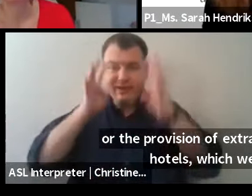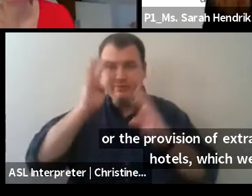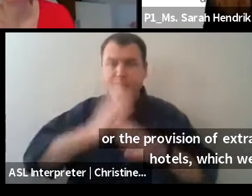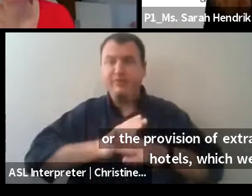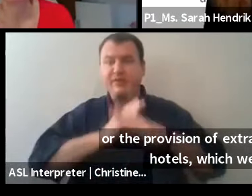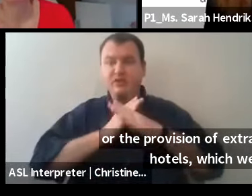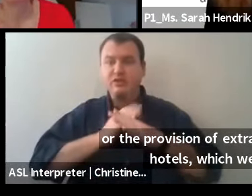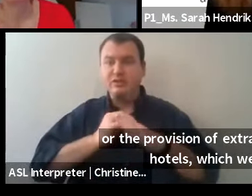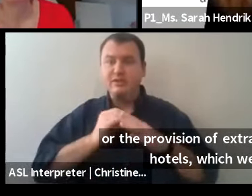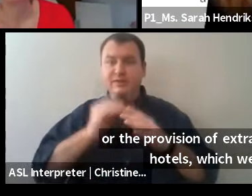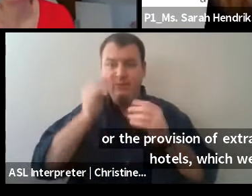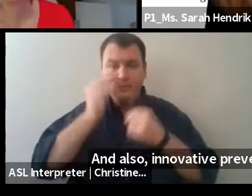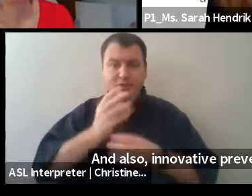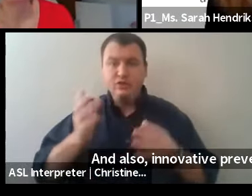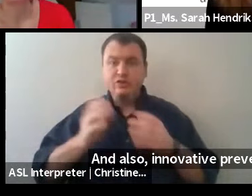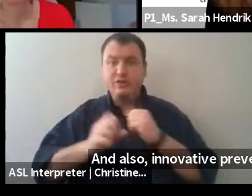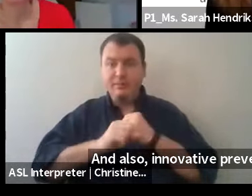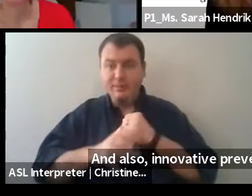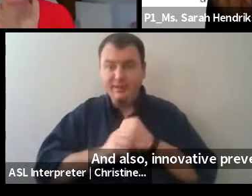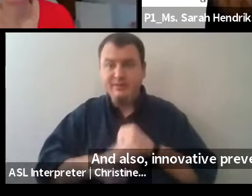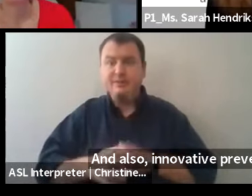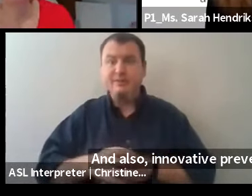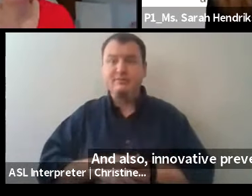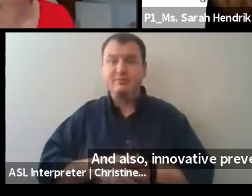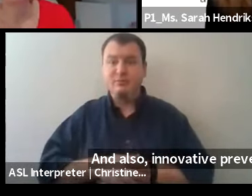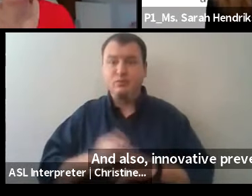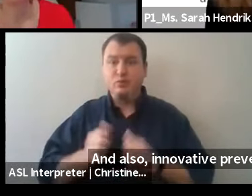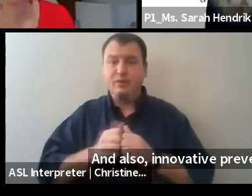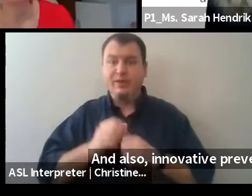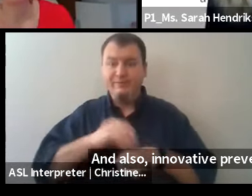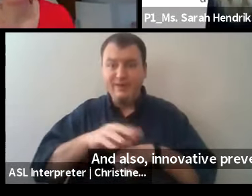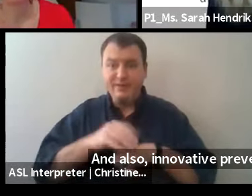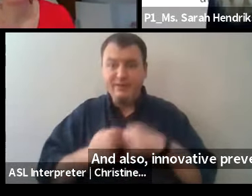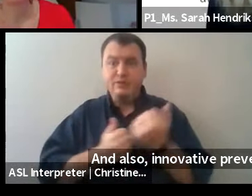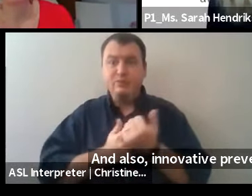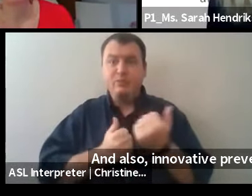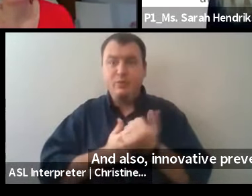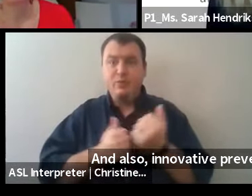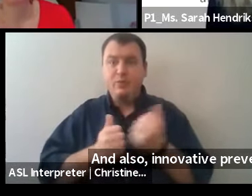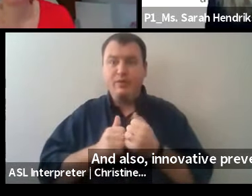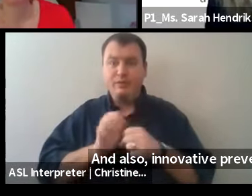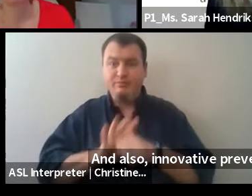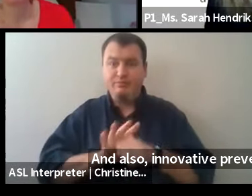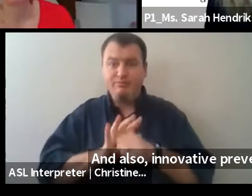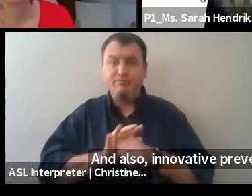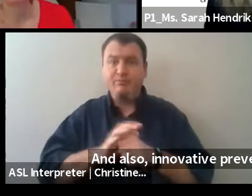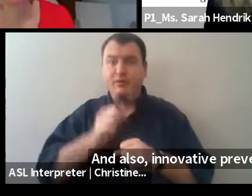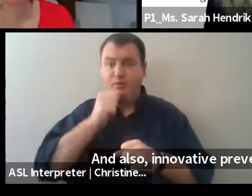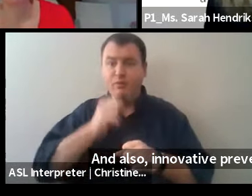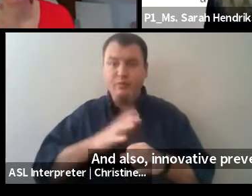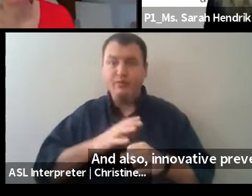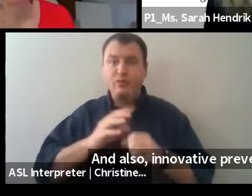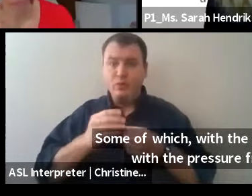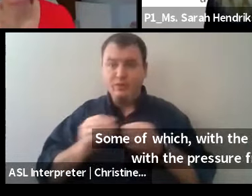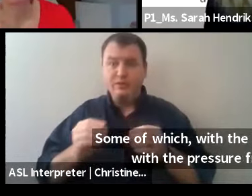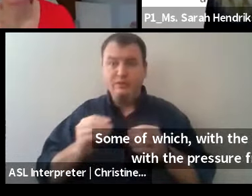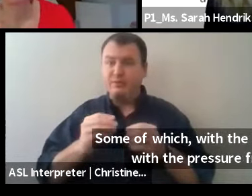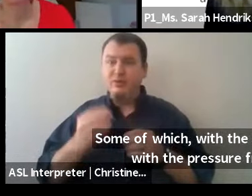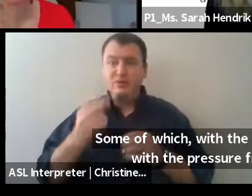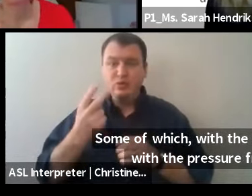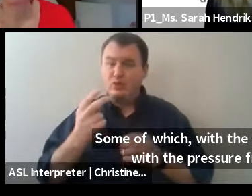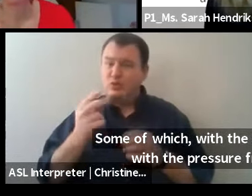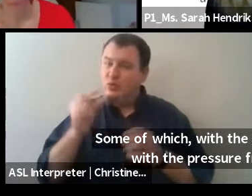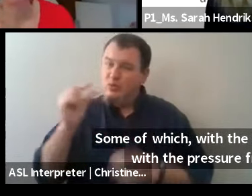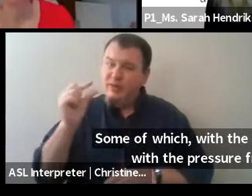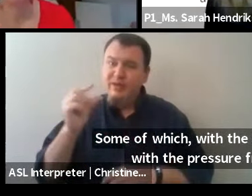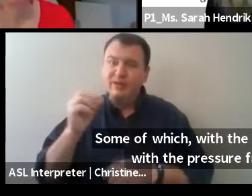information campaigns, some of which with the advice and support and certainly with the pressure from women's organizations. But it's too little and it's too late.